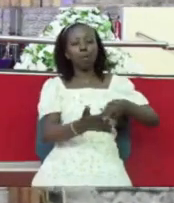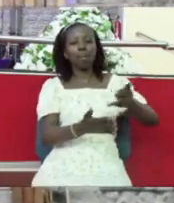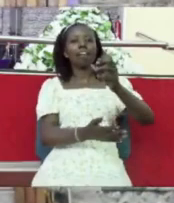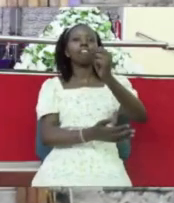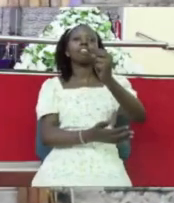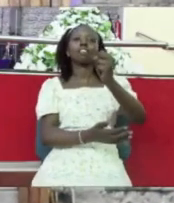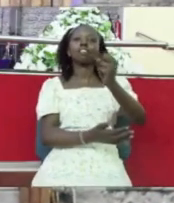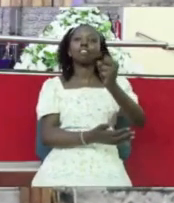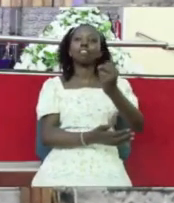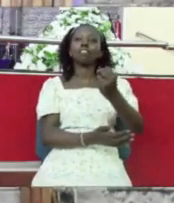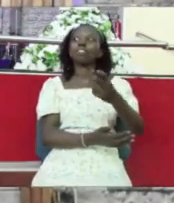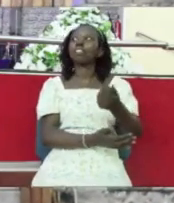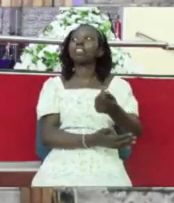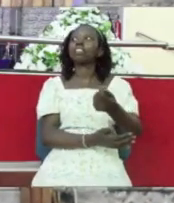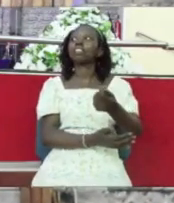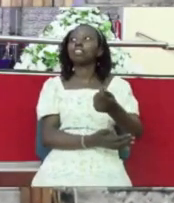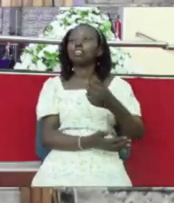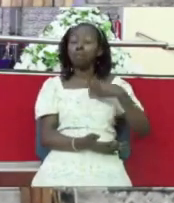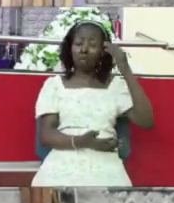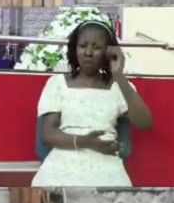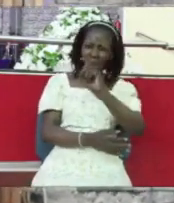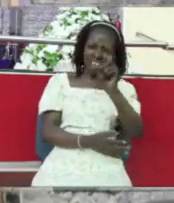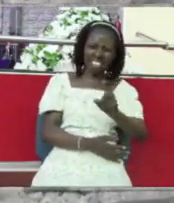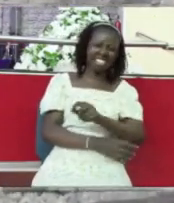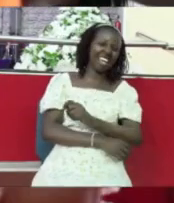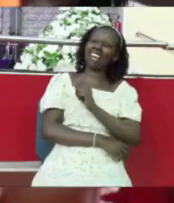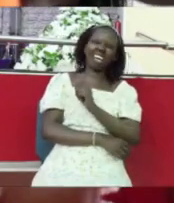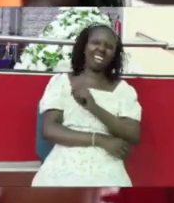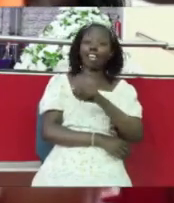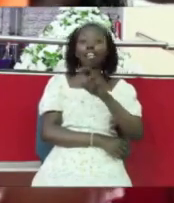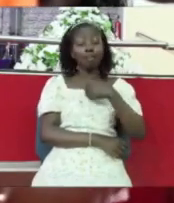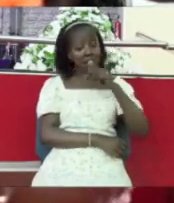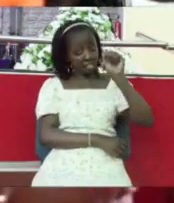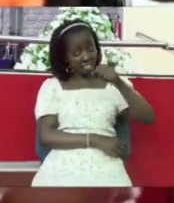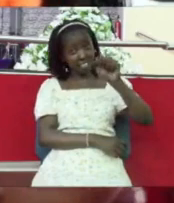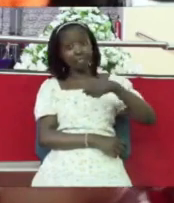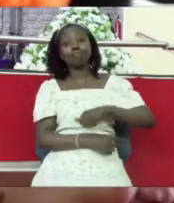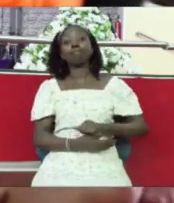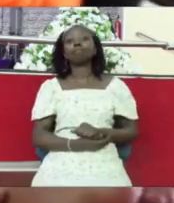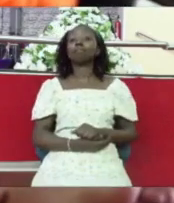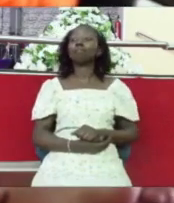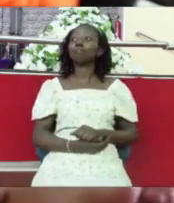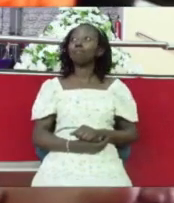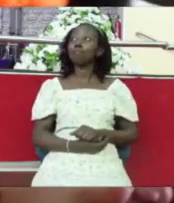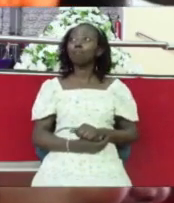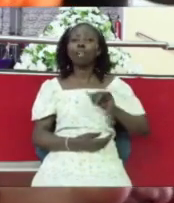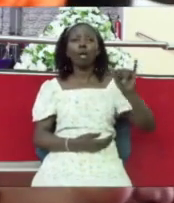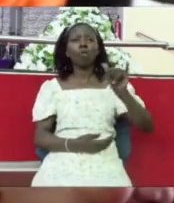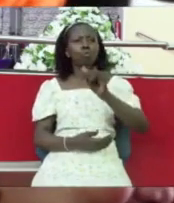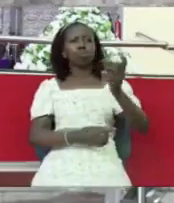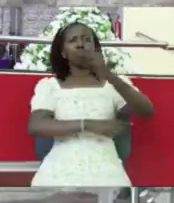Na wangelipa tu shilingi tano. I know you're asking, yes. Najua unauliza, hey. Those